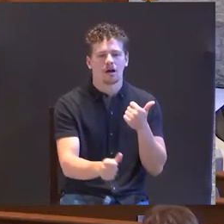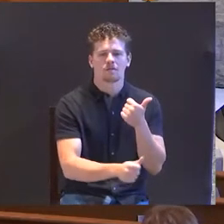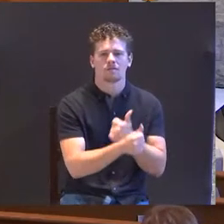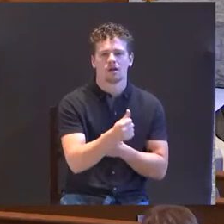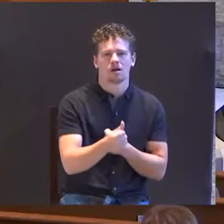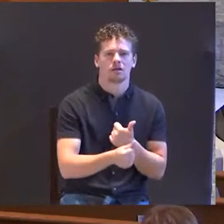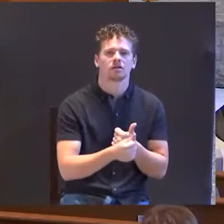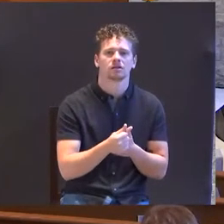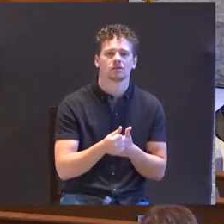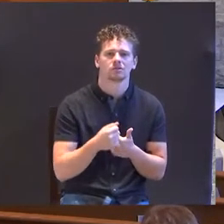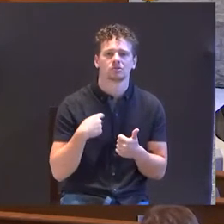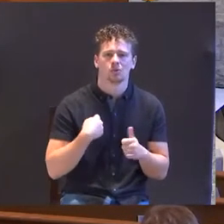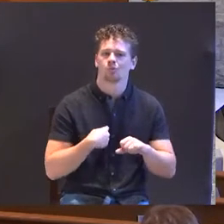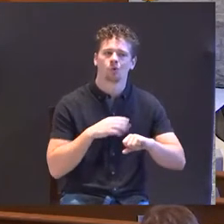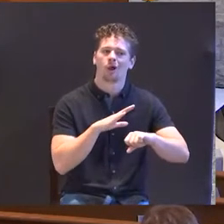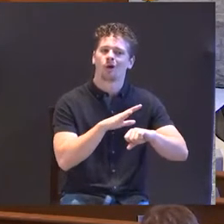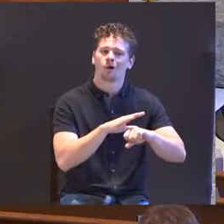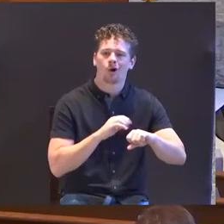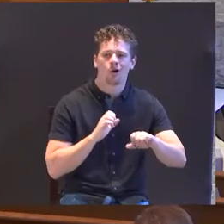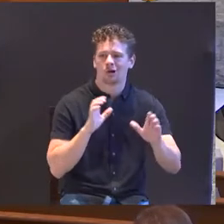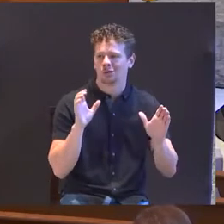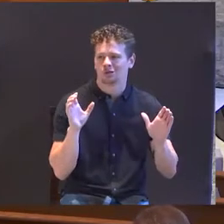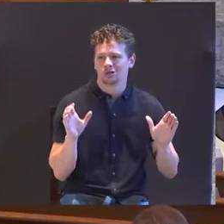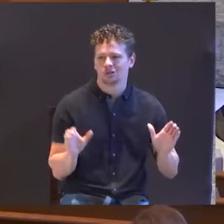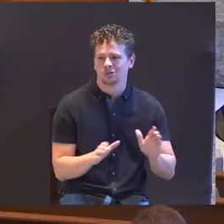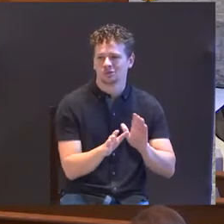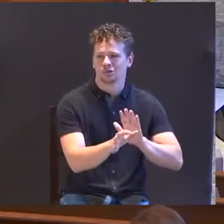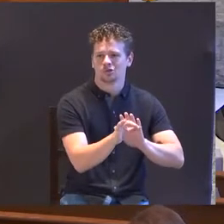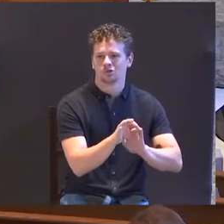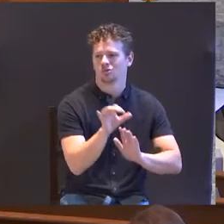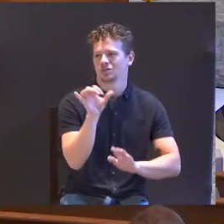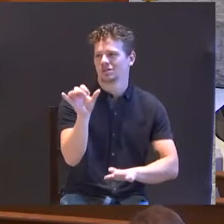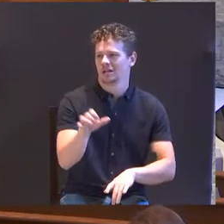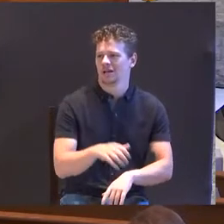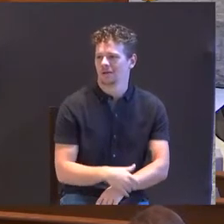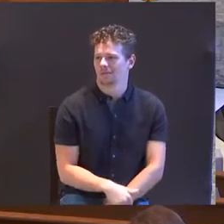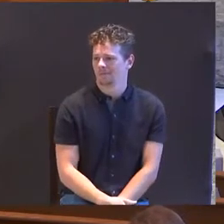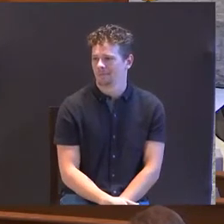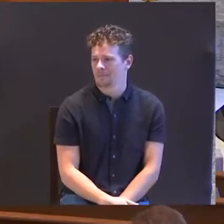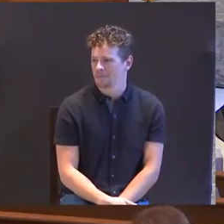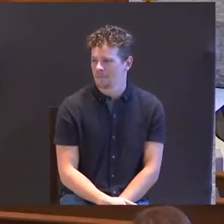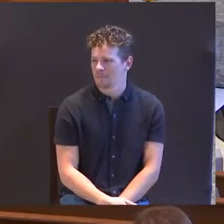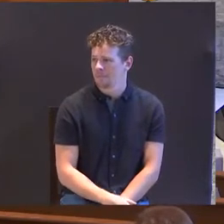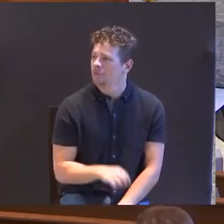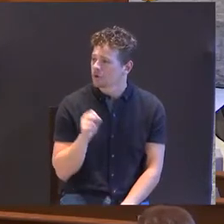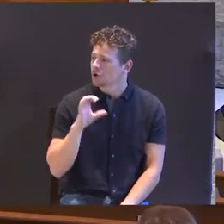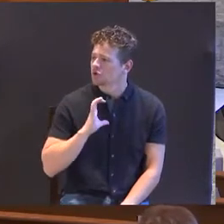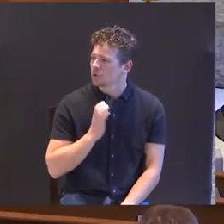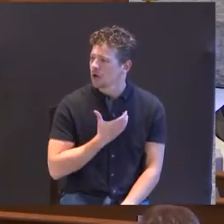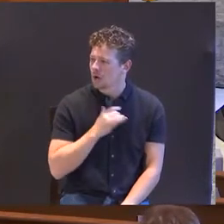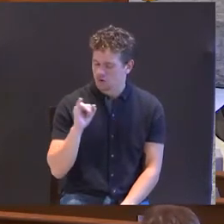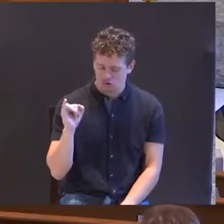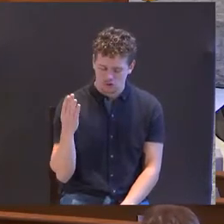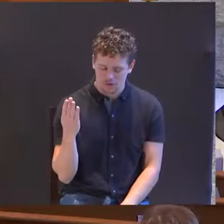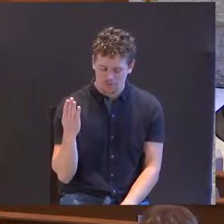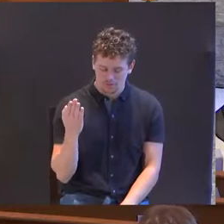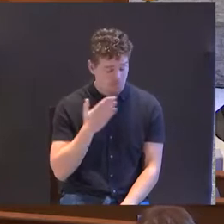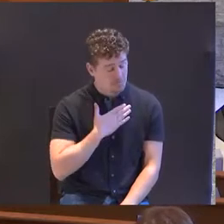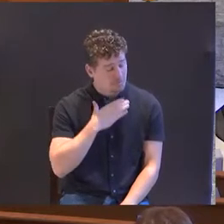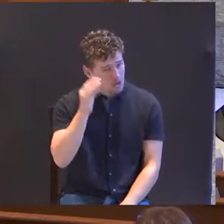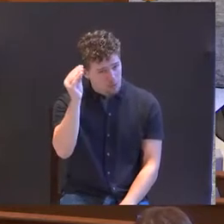to do. You are called to do. Wow. So our job, in my